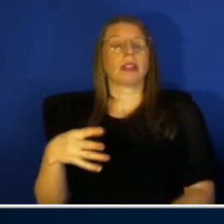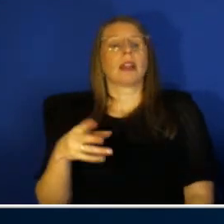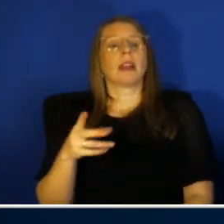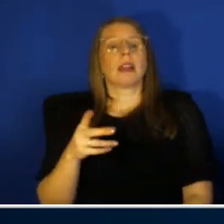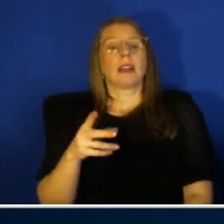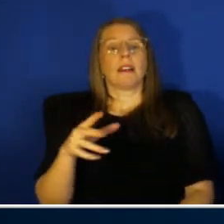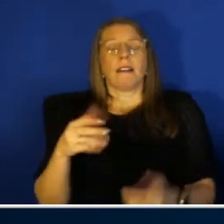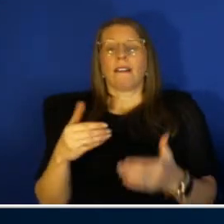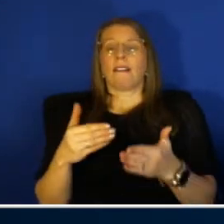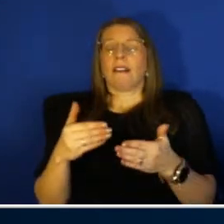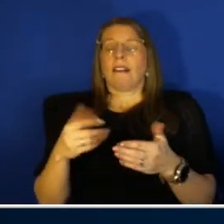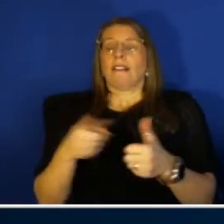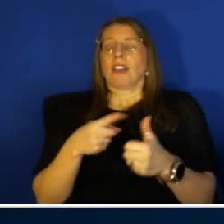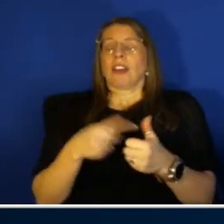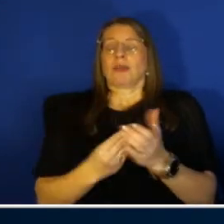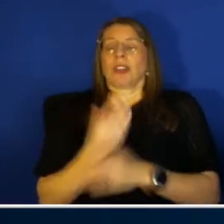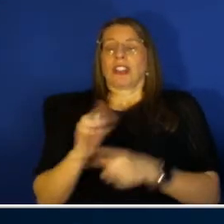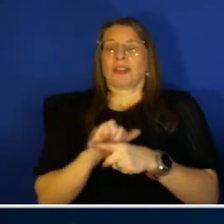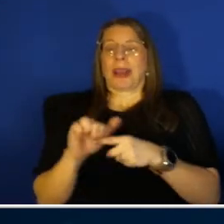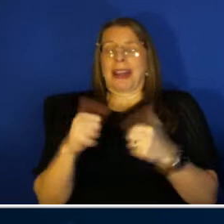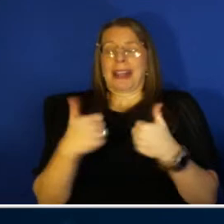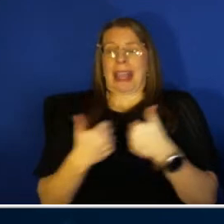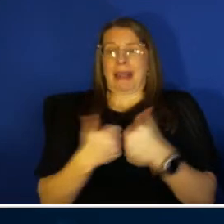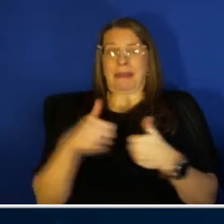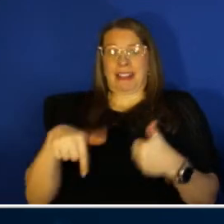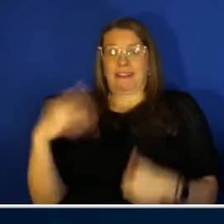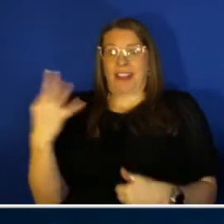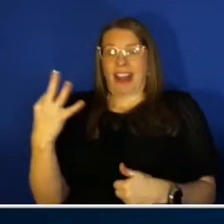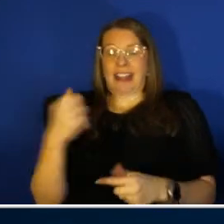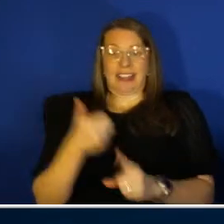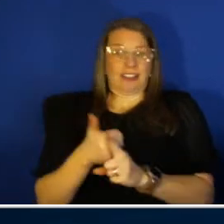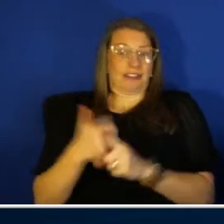is this Friday. What excites you most about the upcoming season?